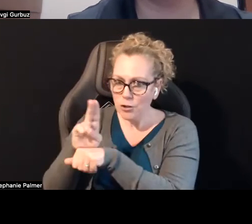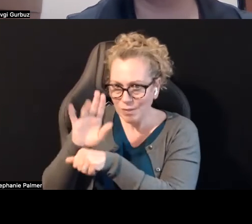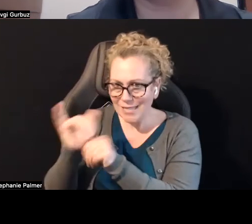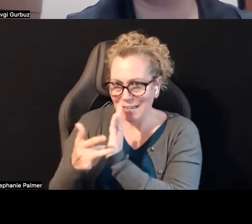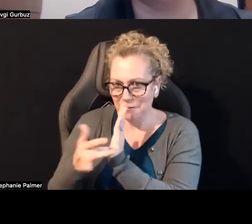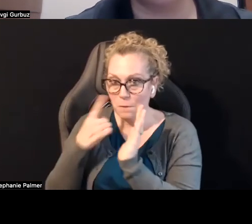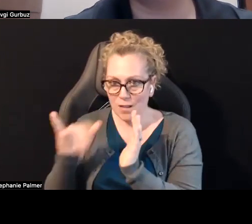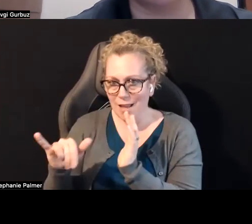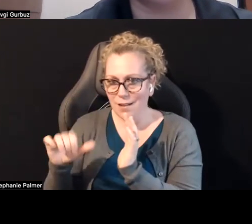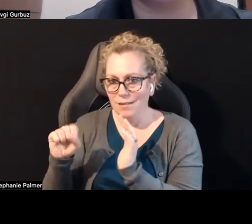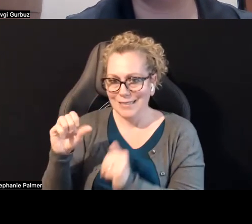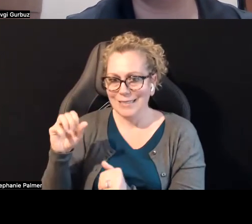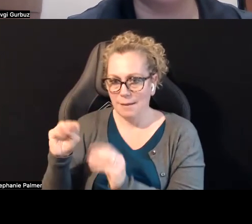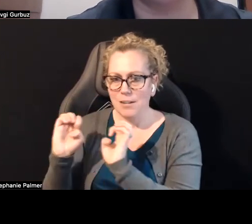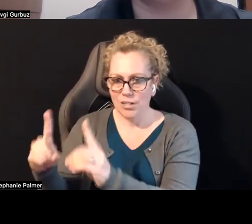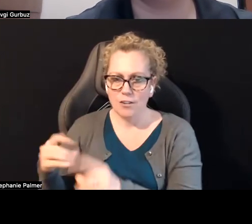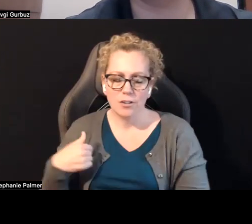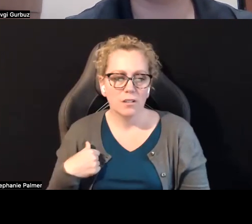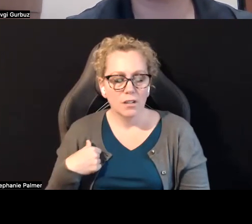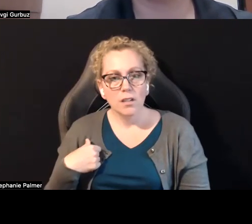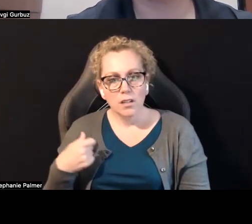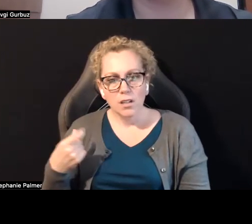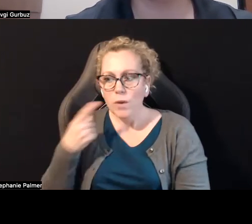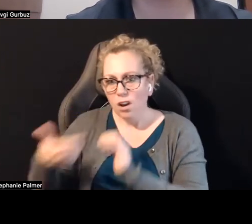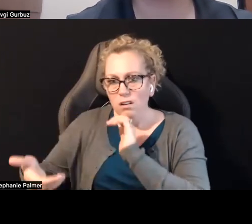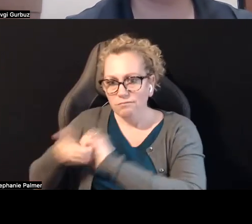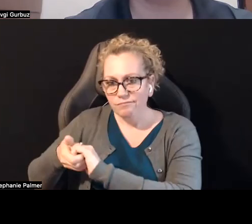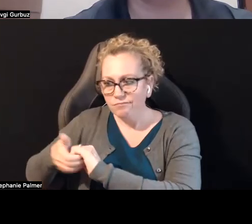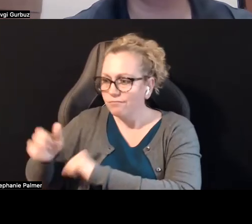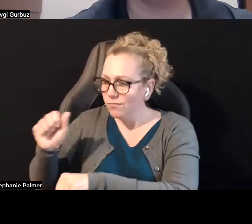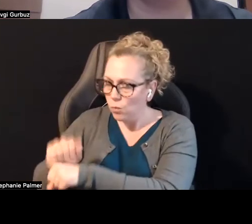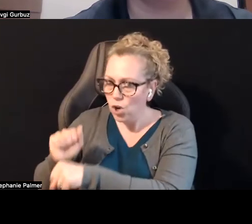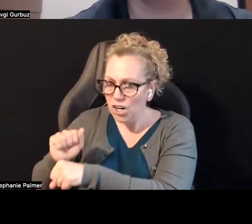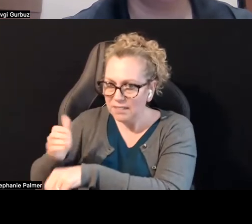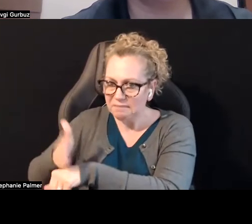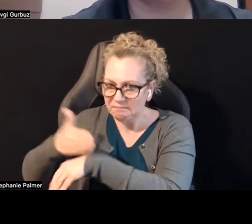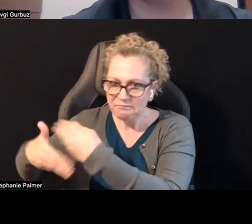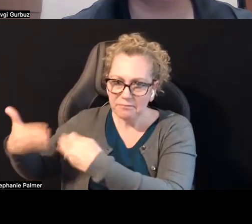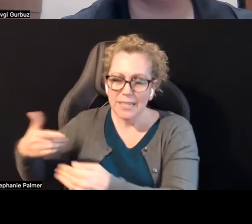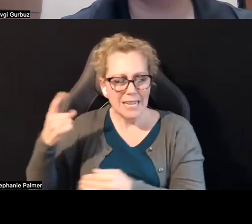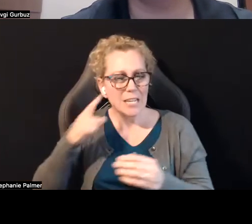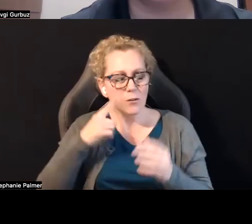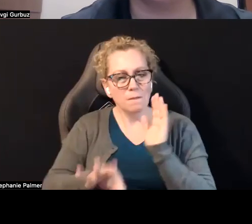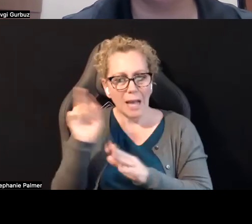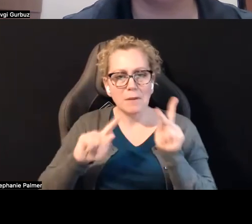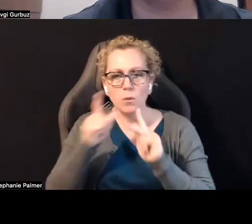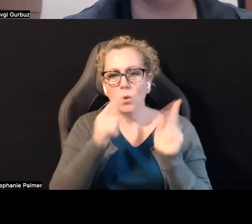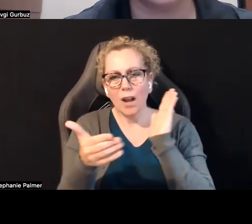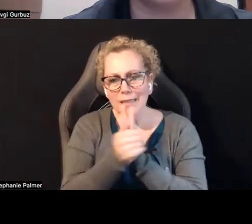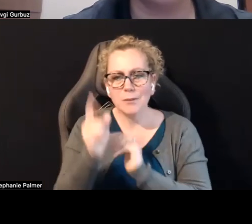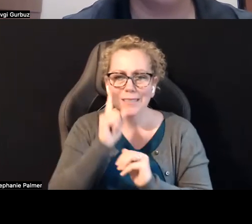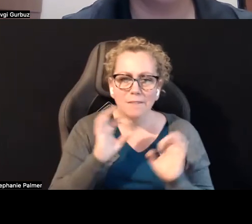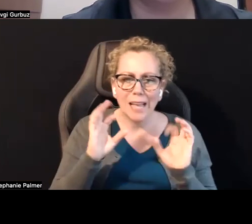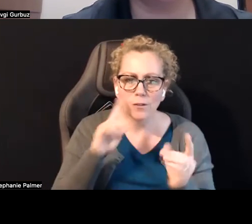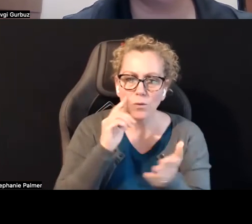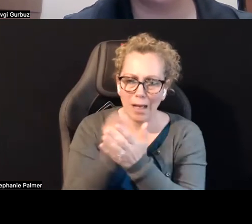And that's kind of like a work in progress, which we're evolving on. And we need to pair up with people who are experts in deaf education to do